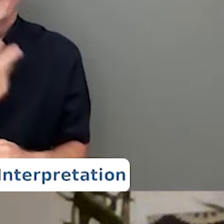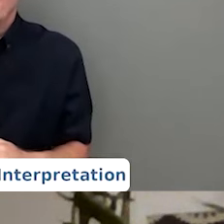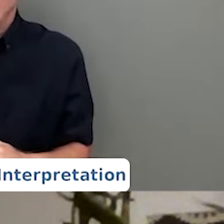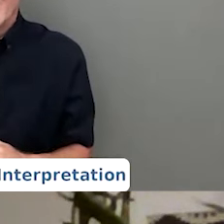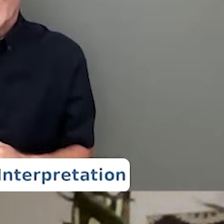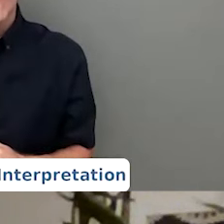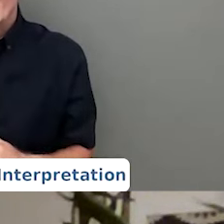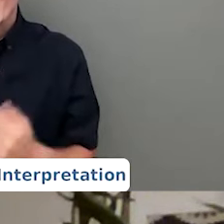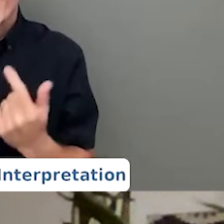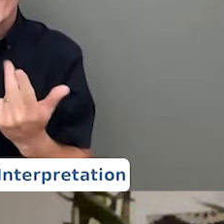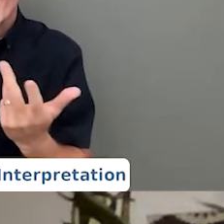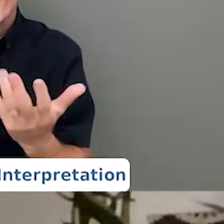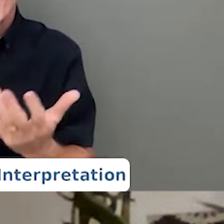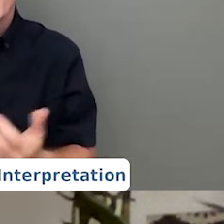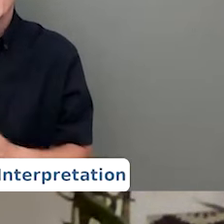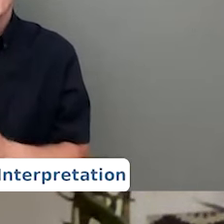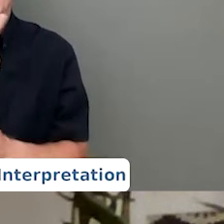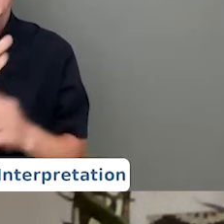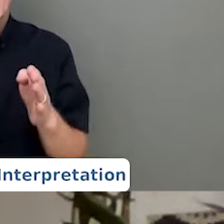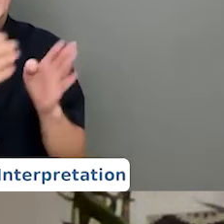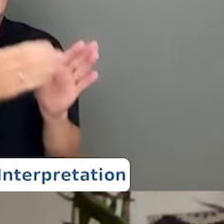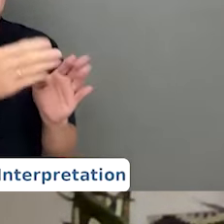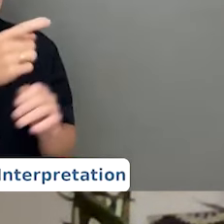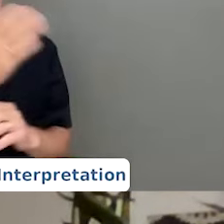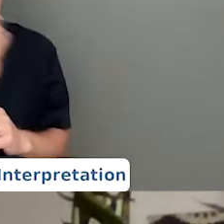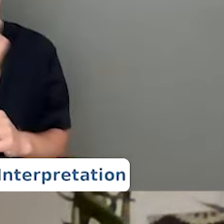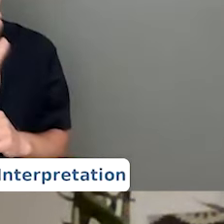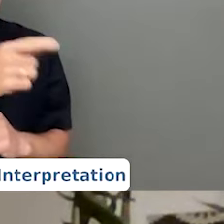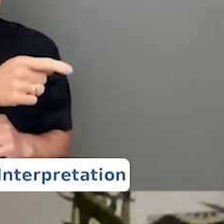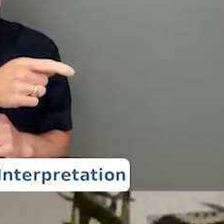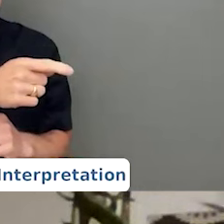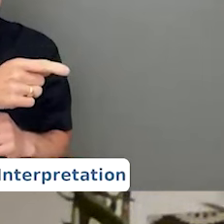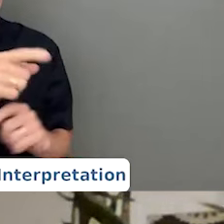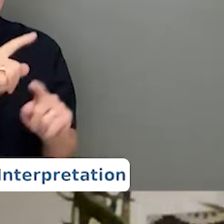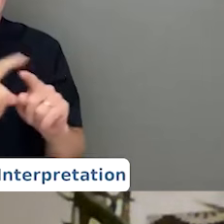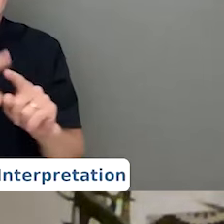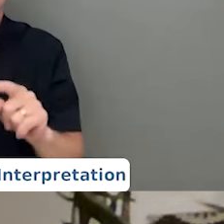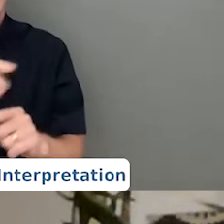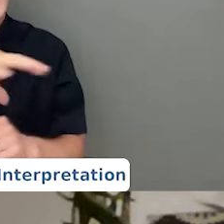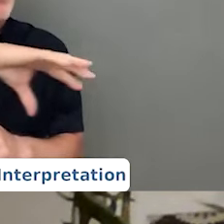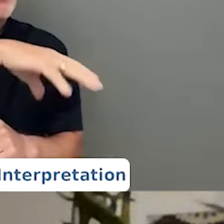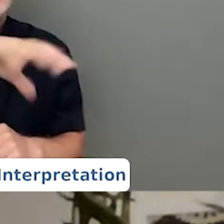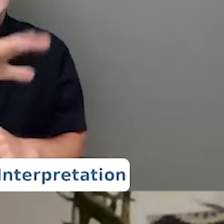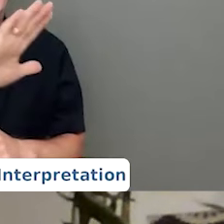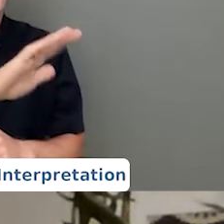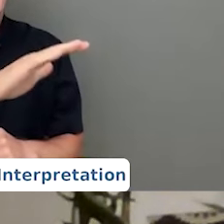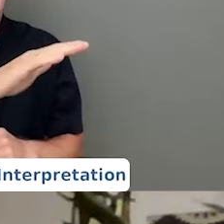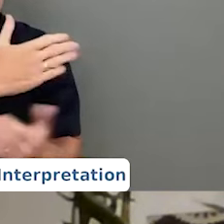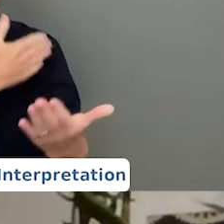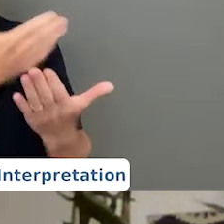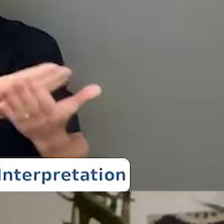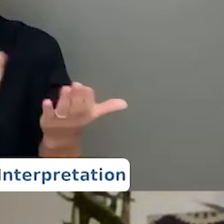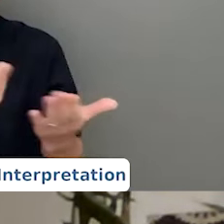have any questions for our guest speakers, you can start to put them in the Q&A box. We'd love to see some questions coming through. I'd like to hand